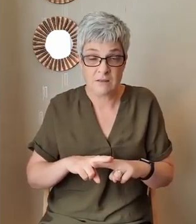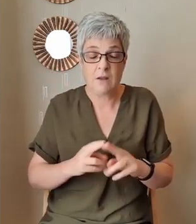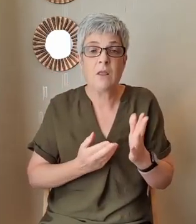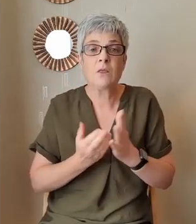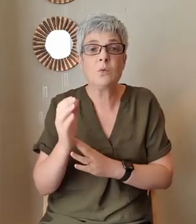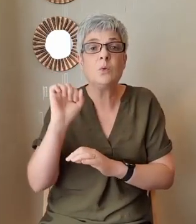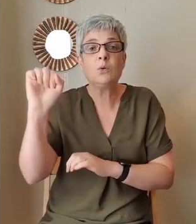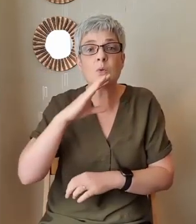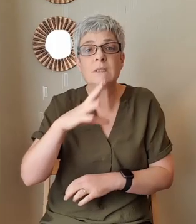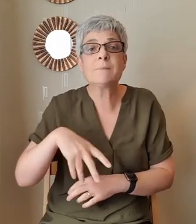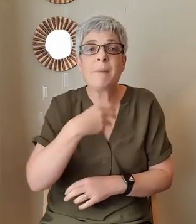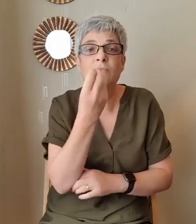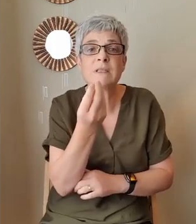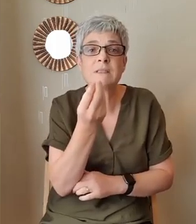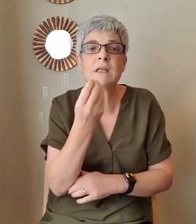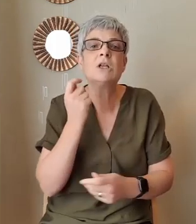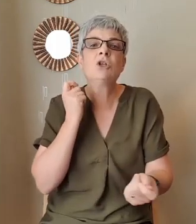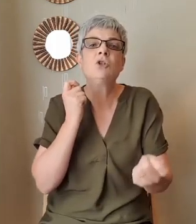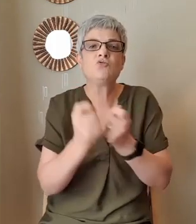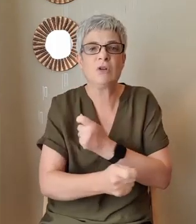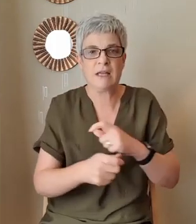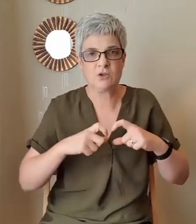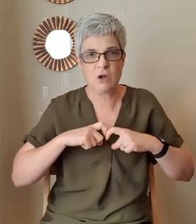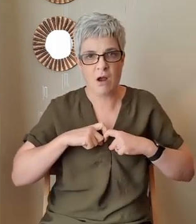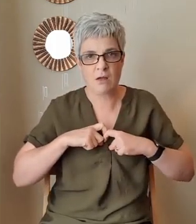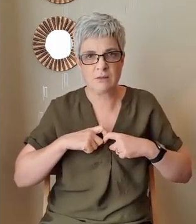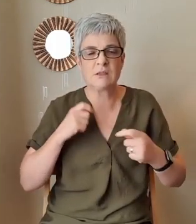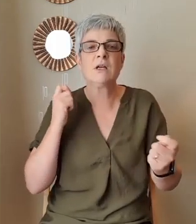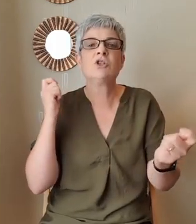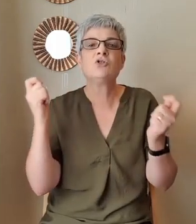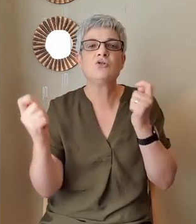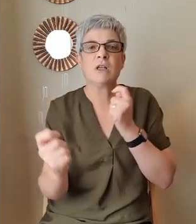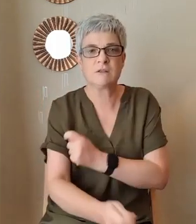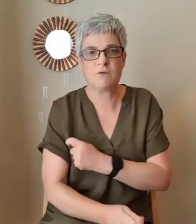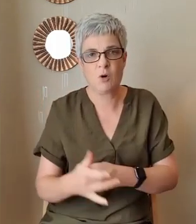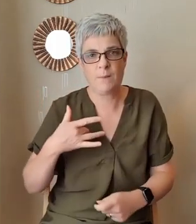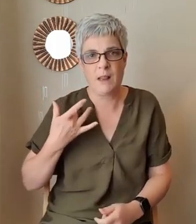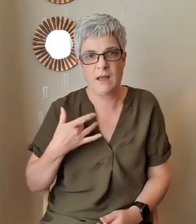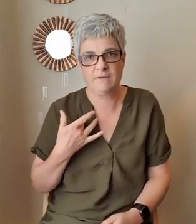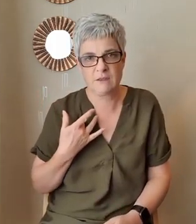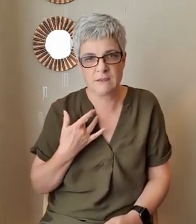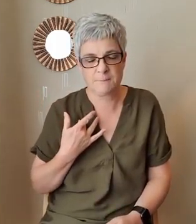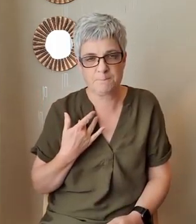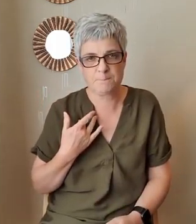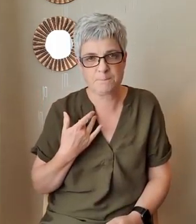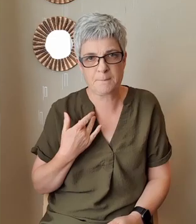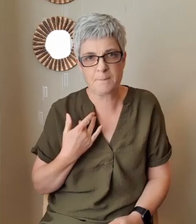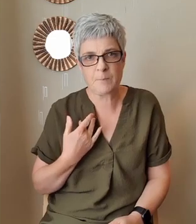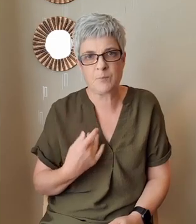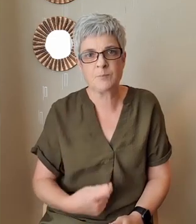Father, through your Spirit, change hearts, transform lives.